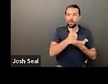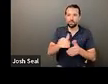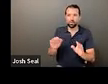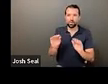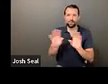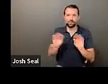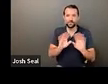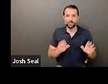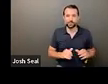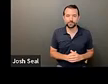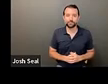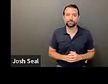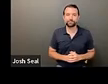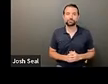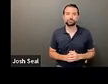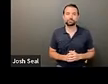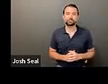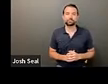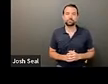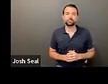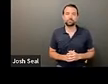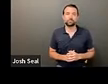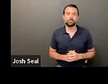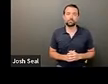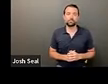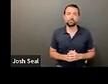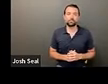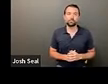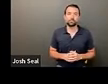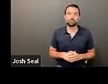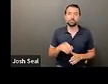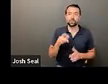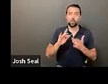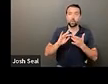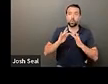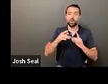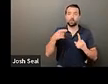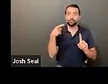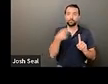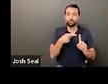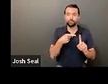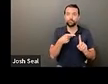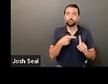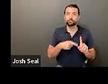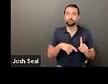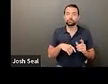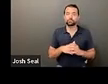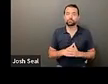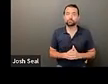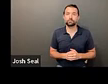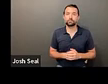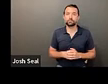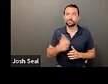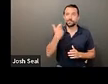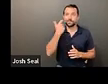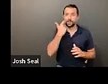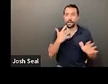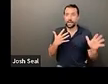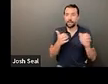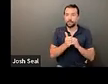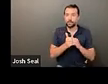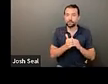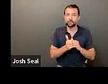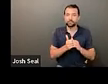you. So our website has been updated. It is so much